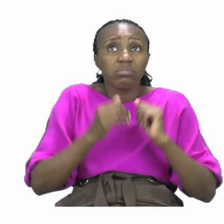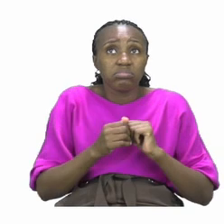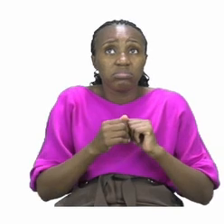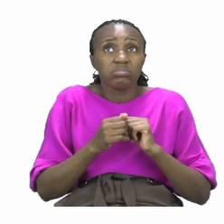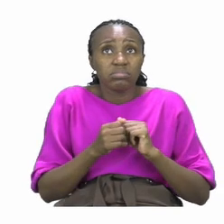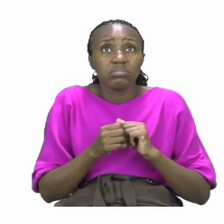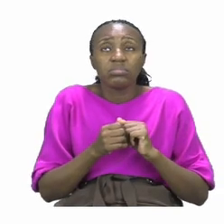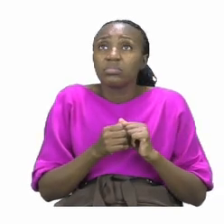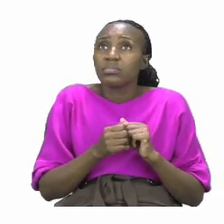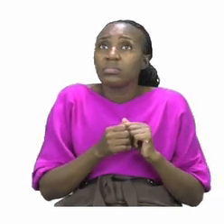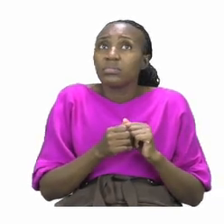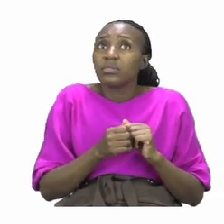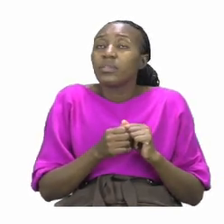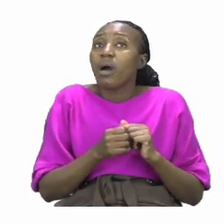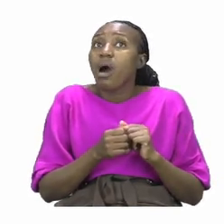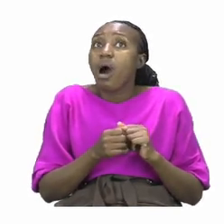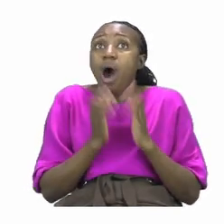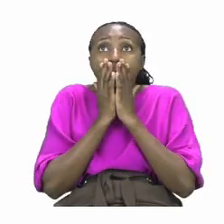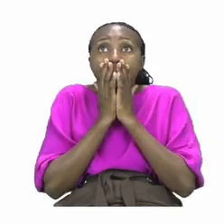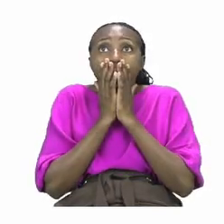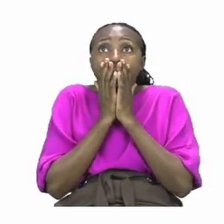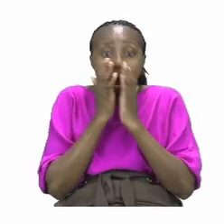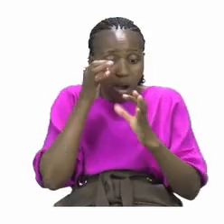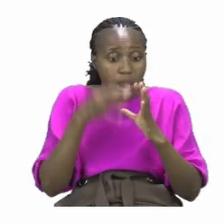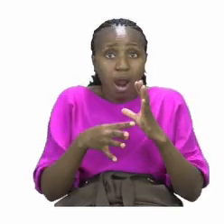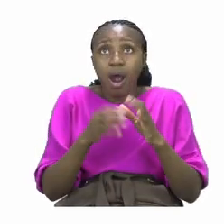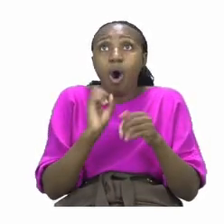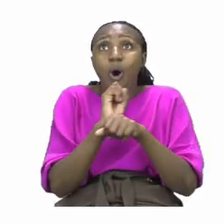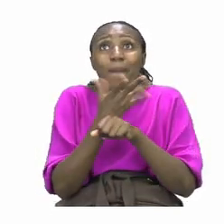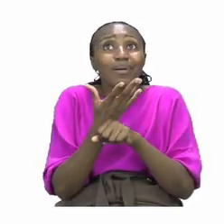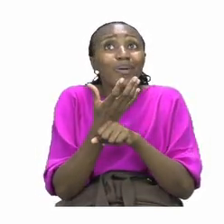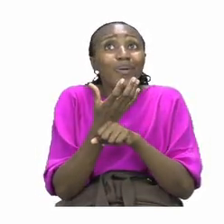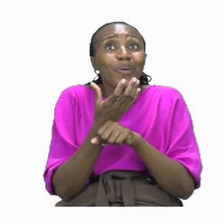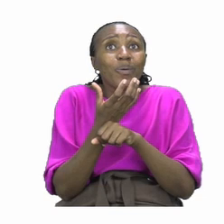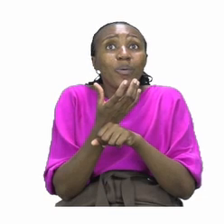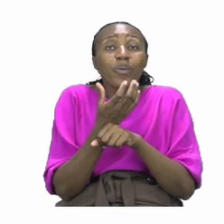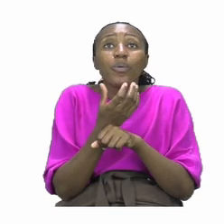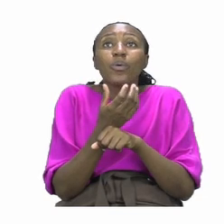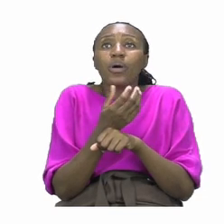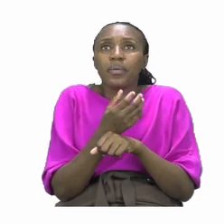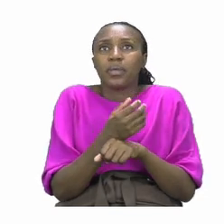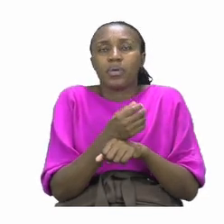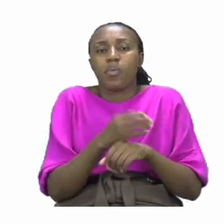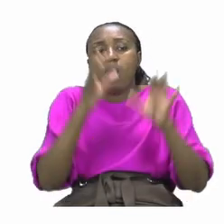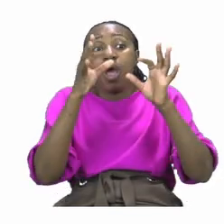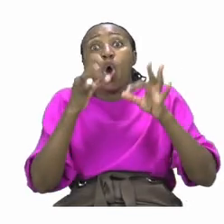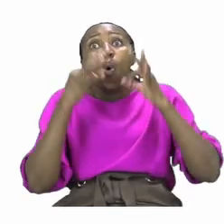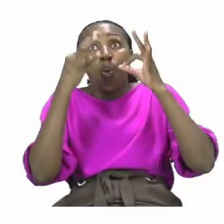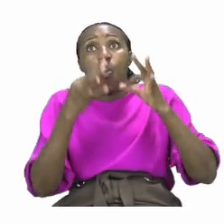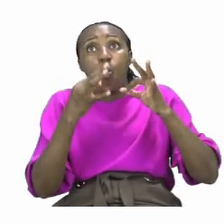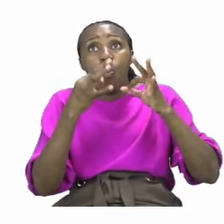It was made out of gold. "Sing," said the